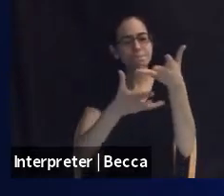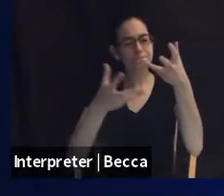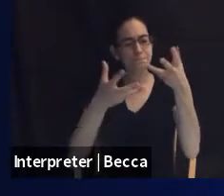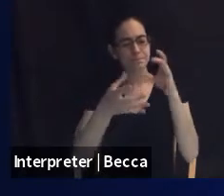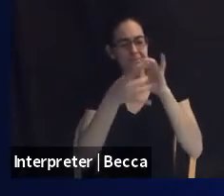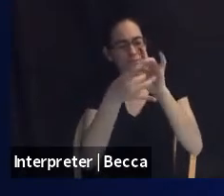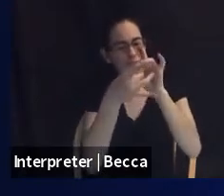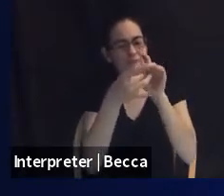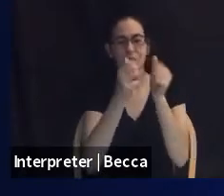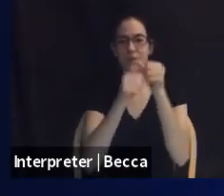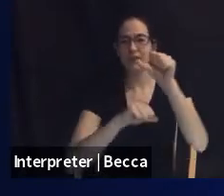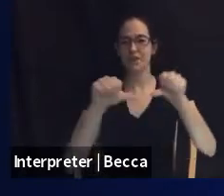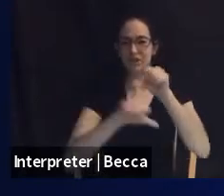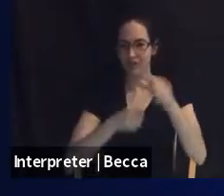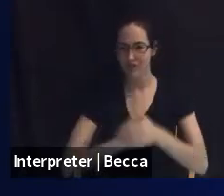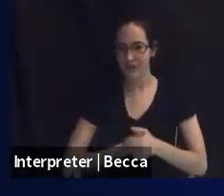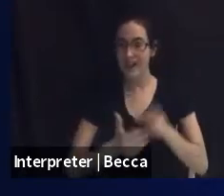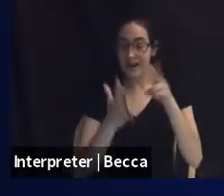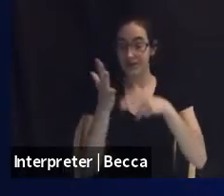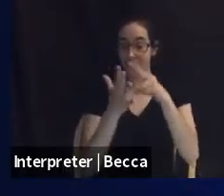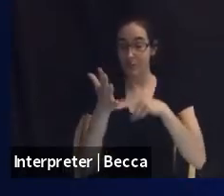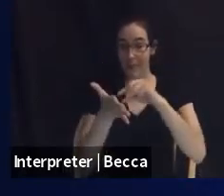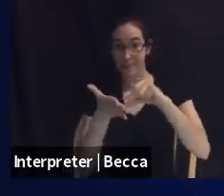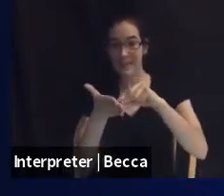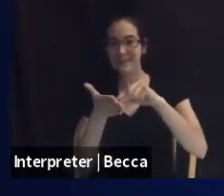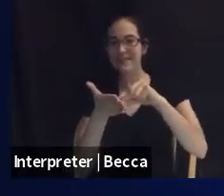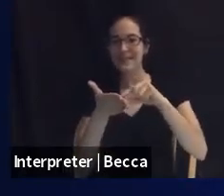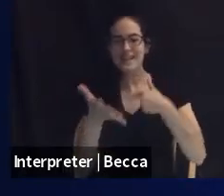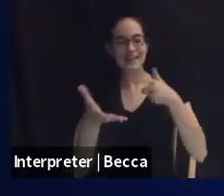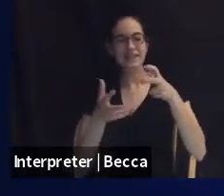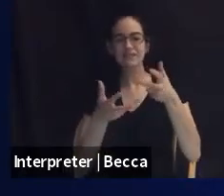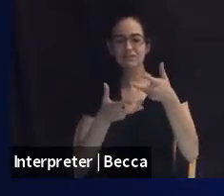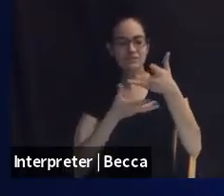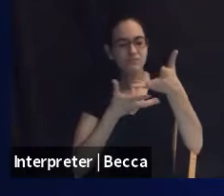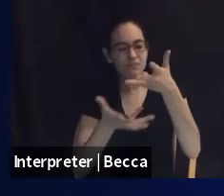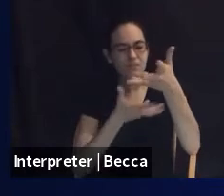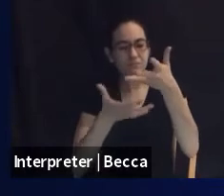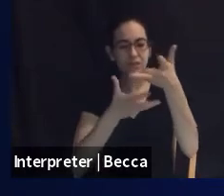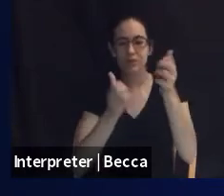passage, it said they devoted time to one another. There were touch points every